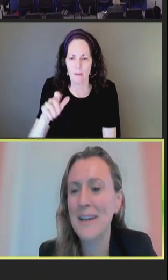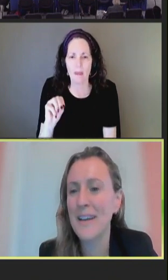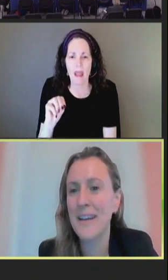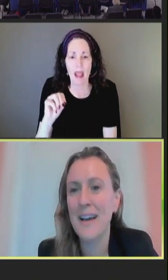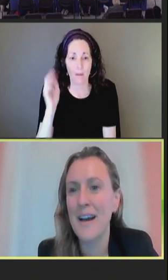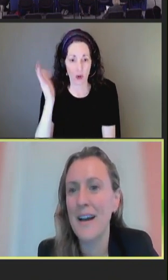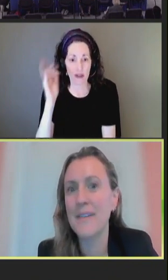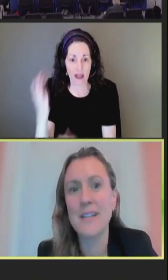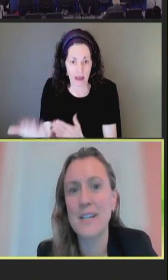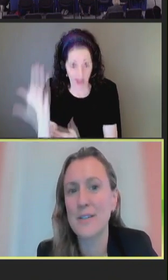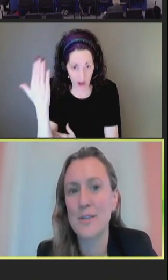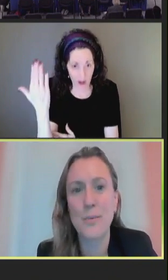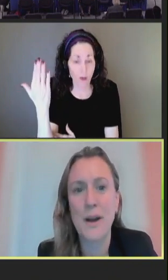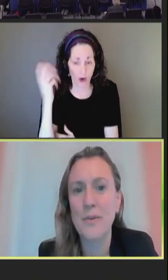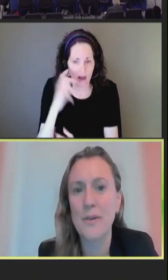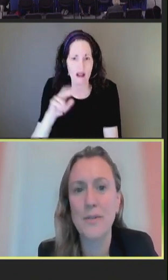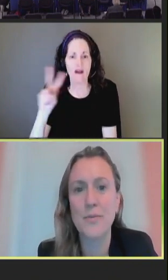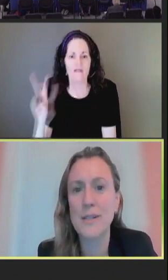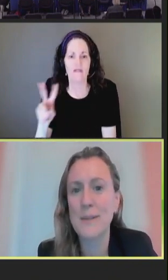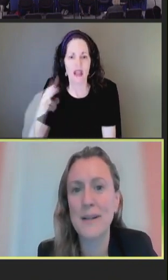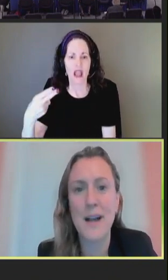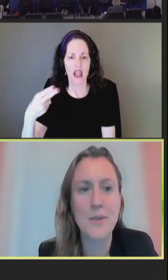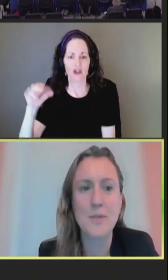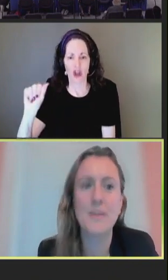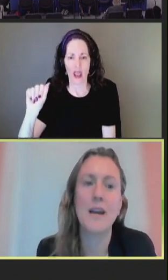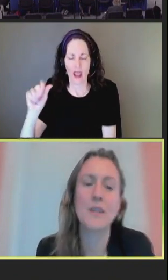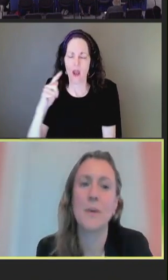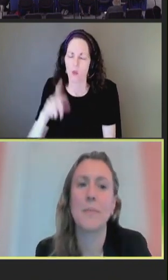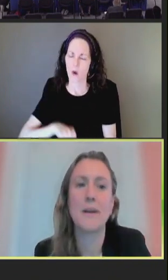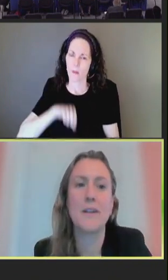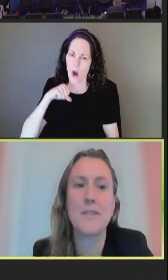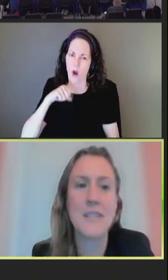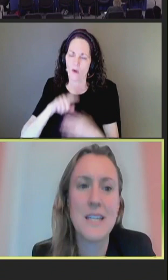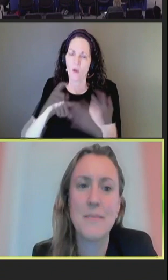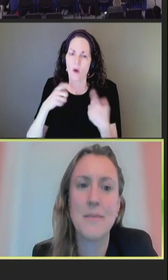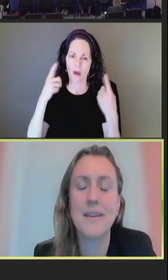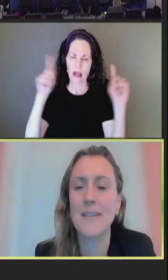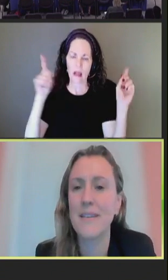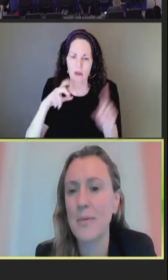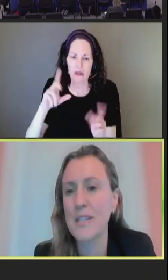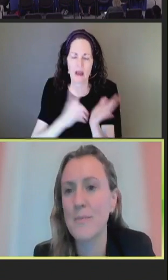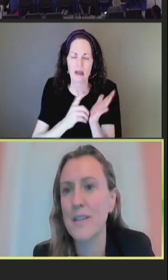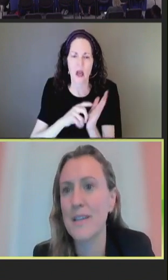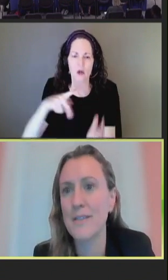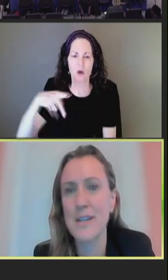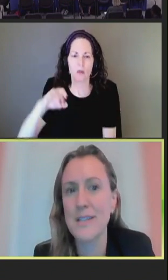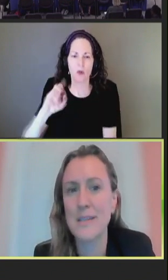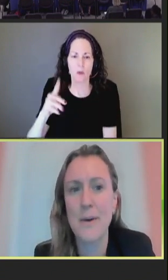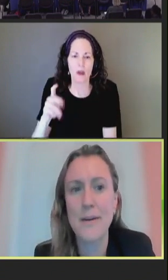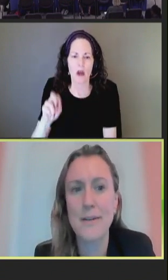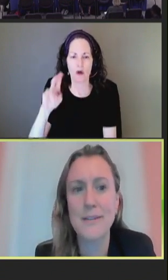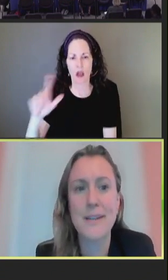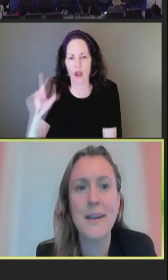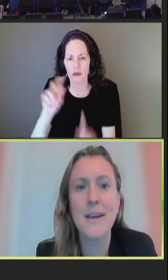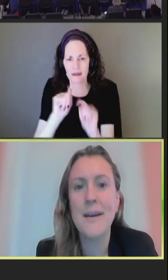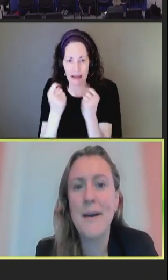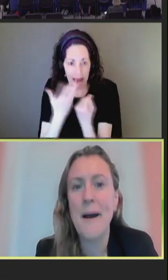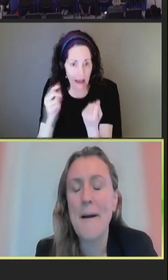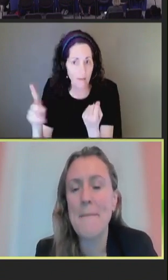morning. VHA is so proud of what has been accomplished by Dr. Palperio's team in collaboration with interagency